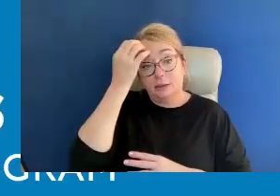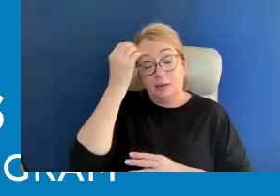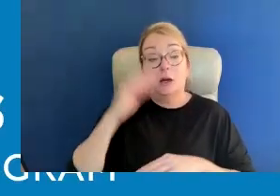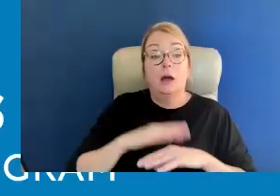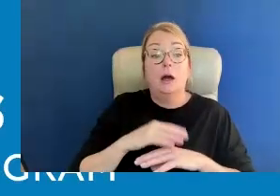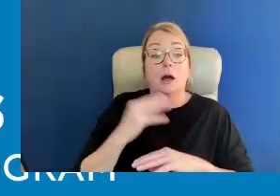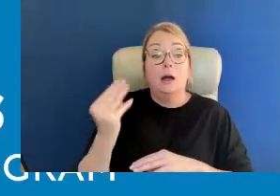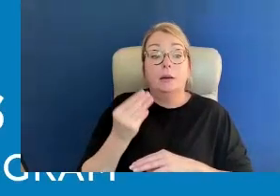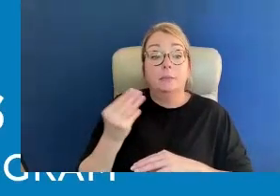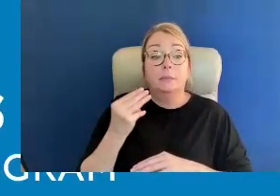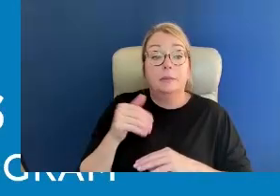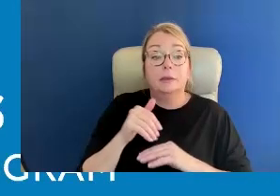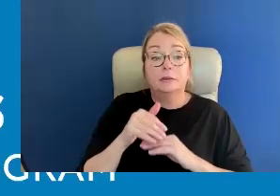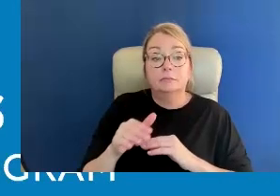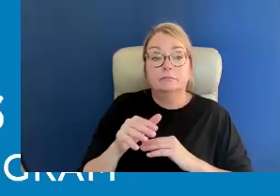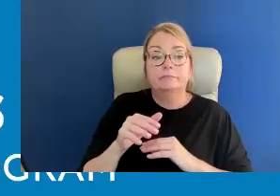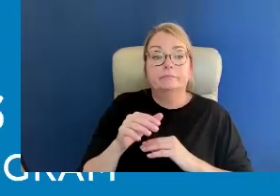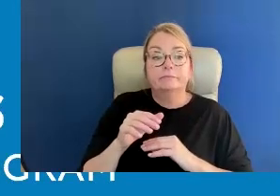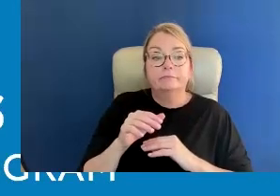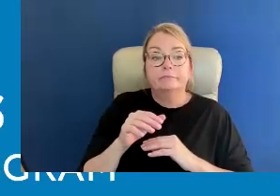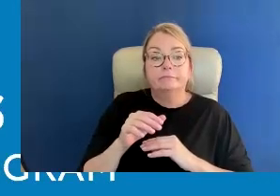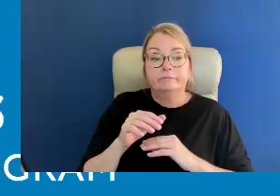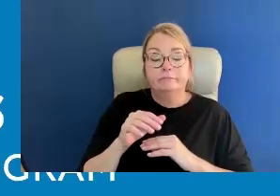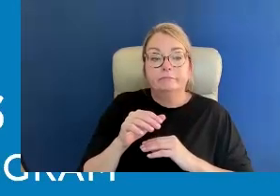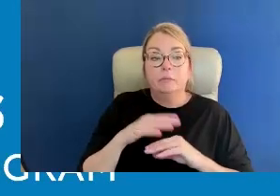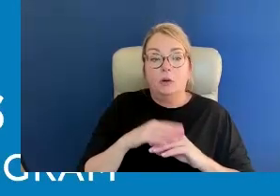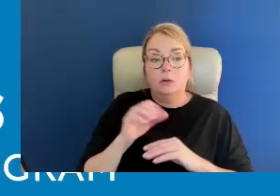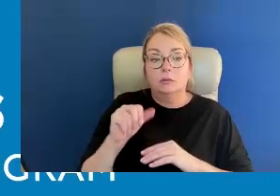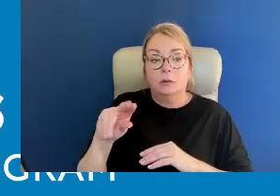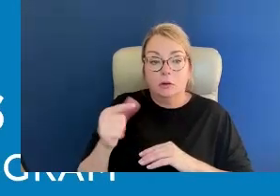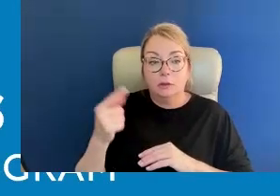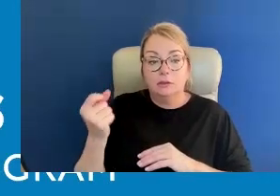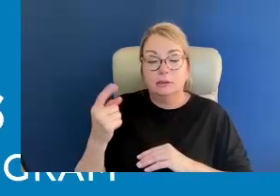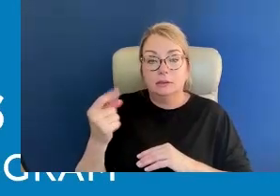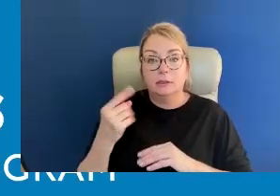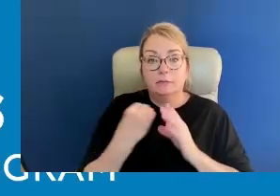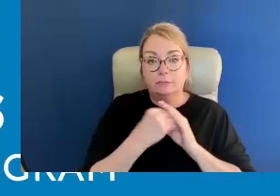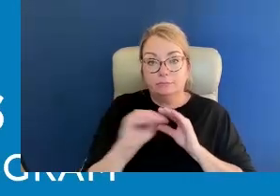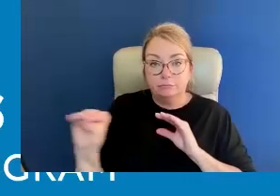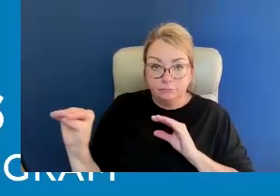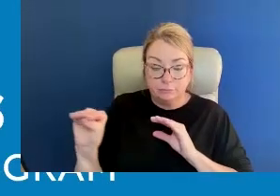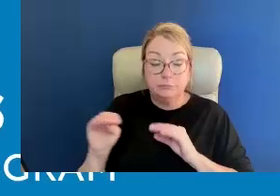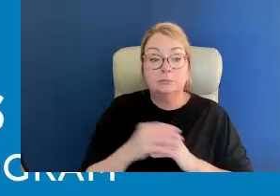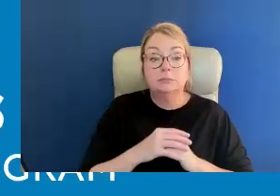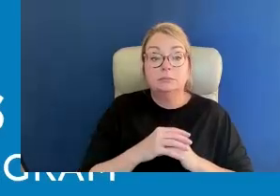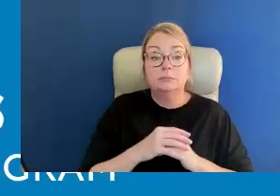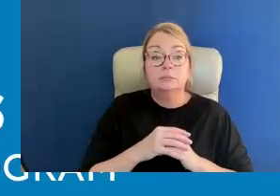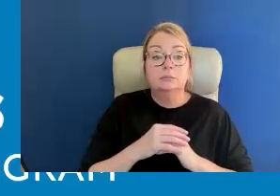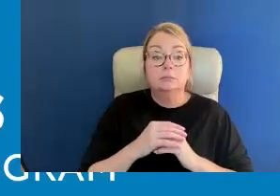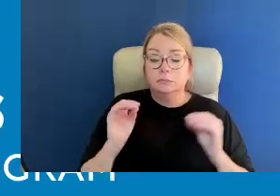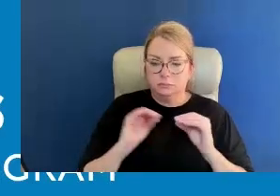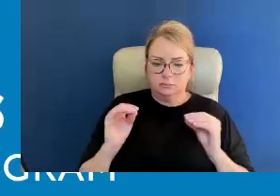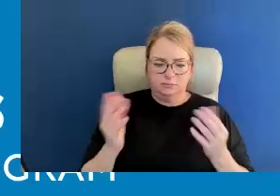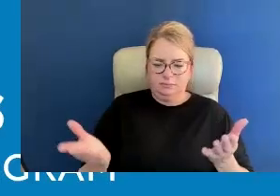Monday, August 11th to your district or campus email address. So pay attention. If you don't get